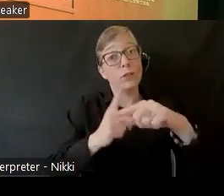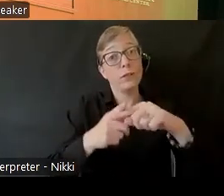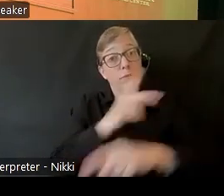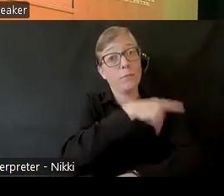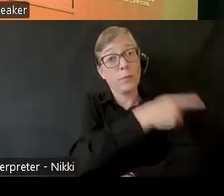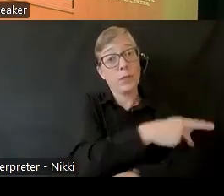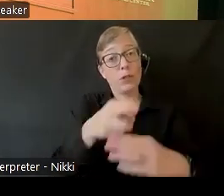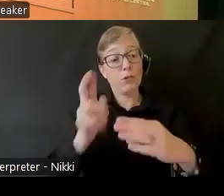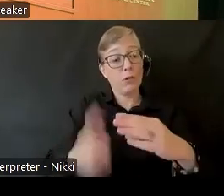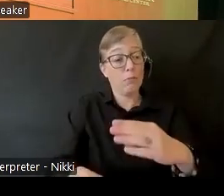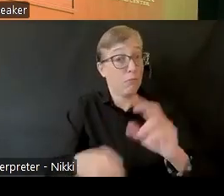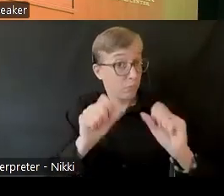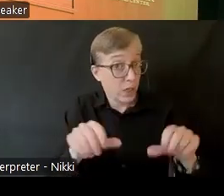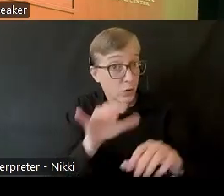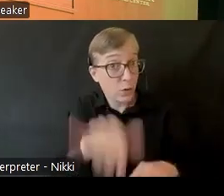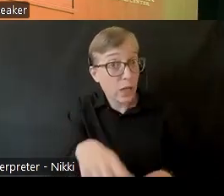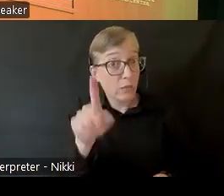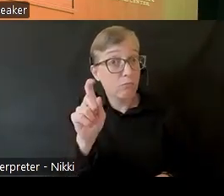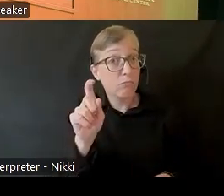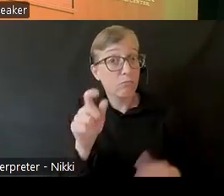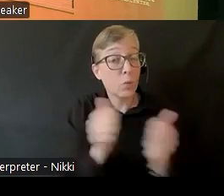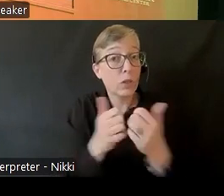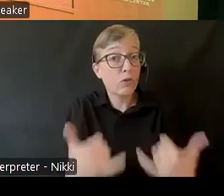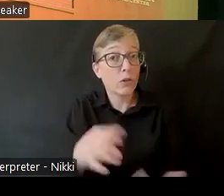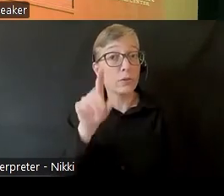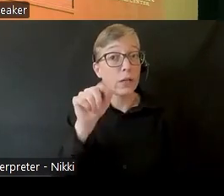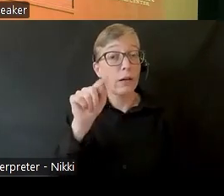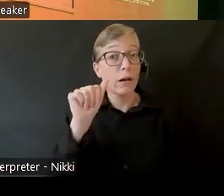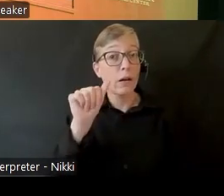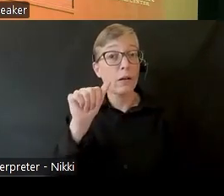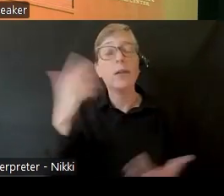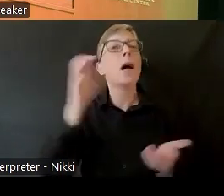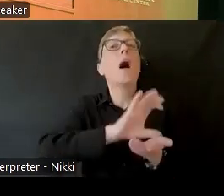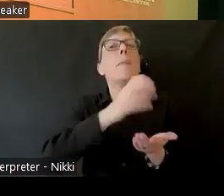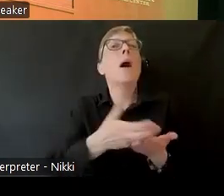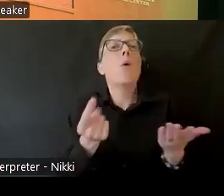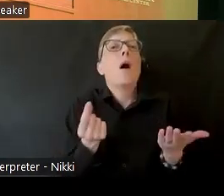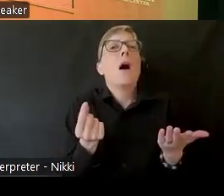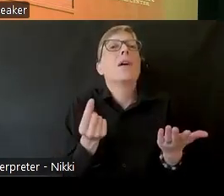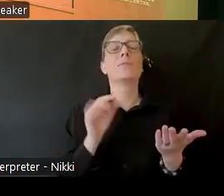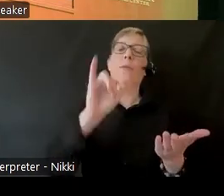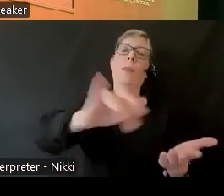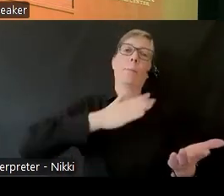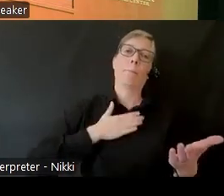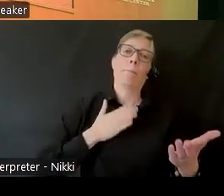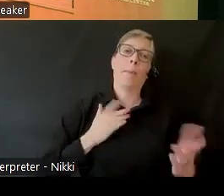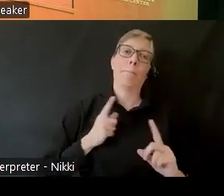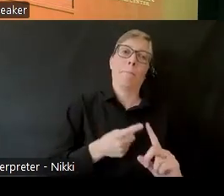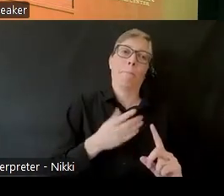that, right? Using the existing data? And how much should that be, right? So that's what I'm trying to do in this study.